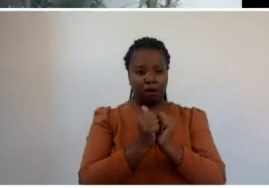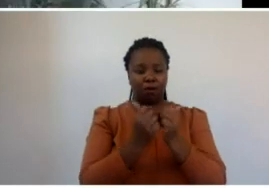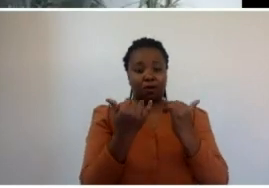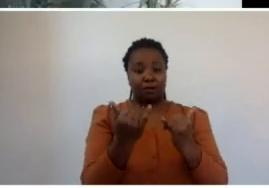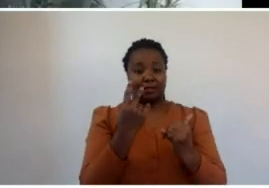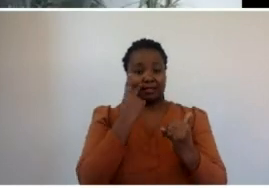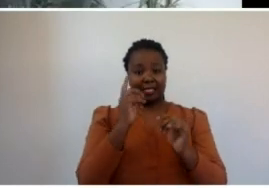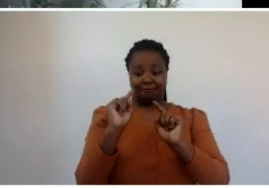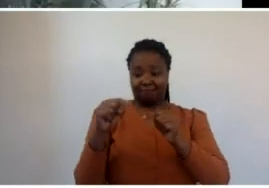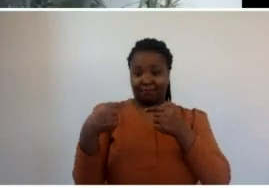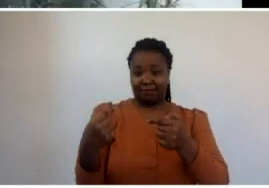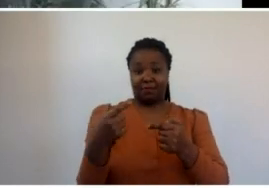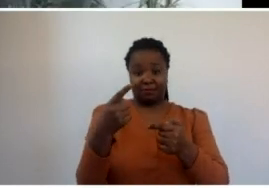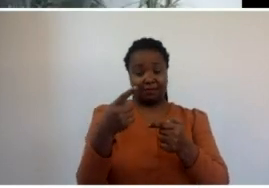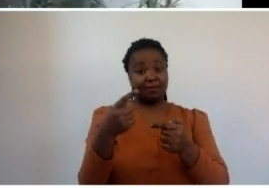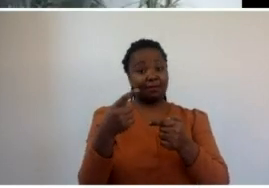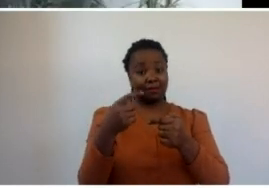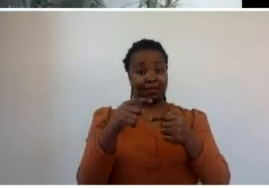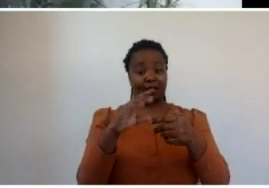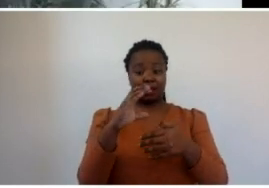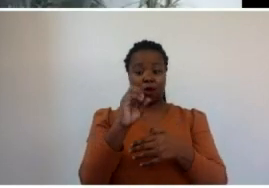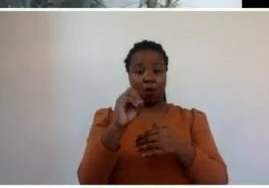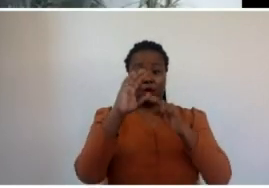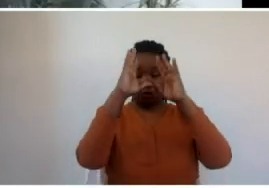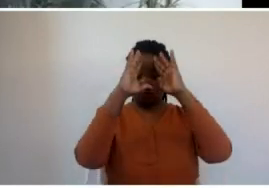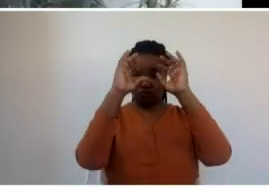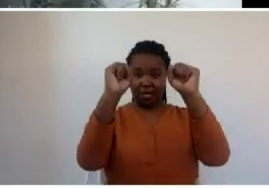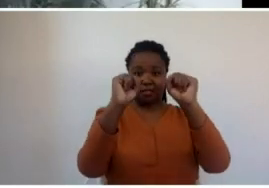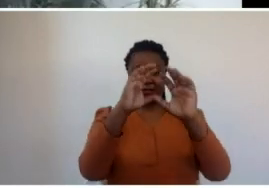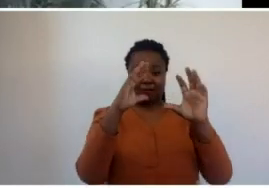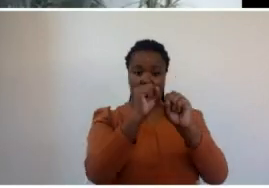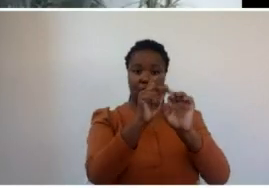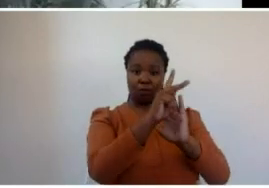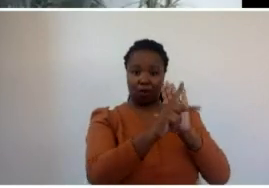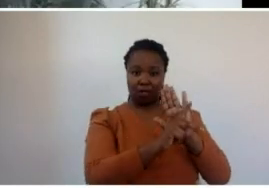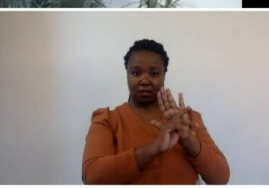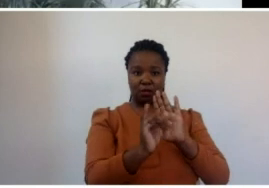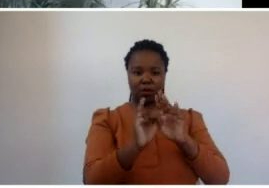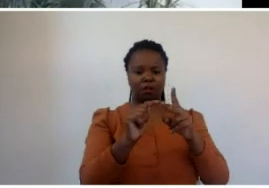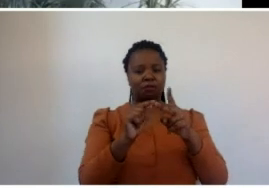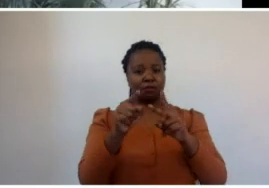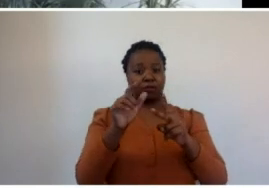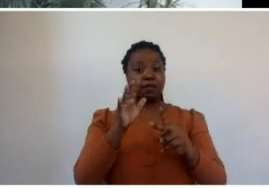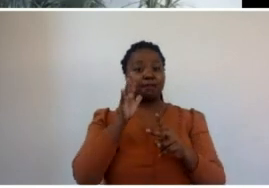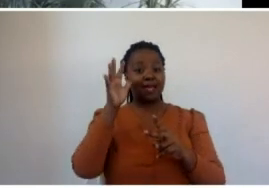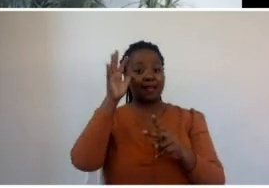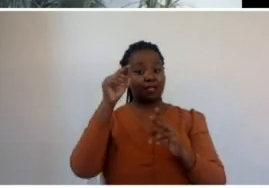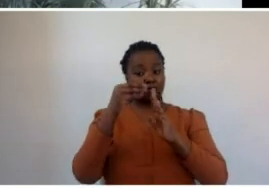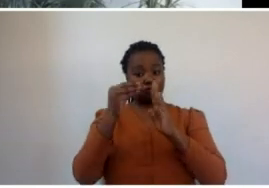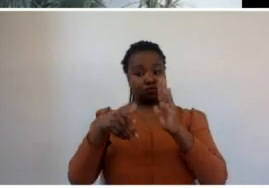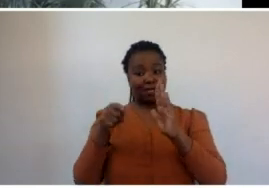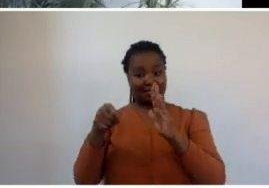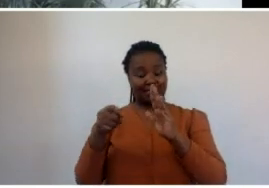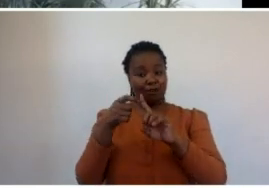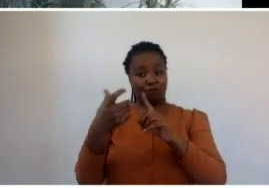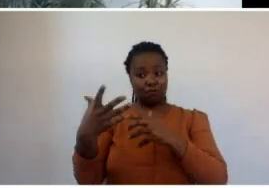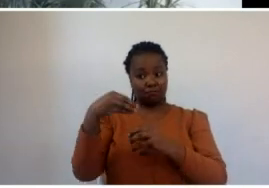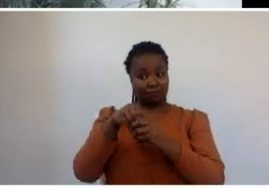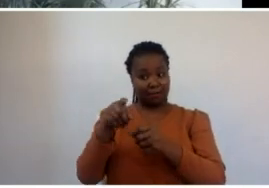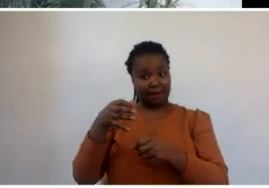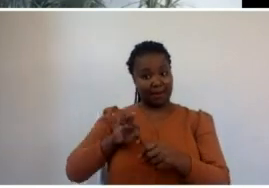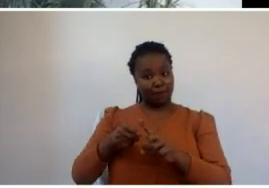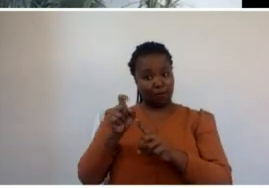the Center for Inclusive Policy, and also as a parent of a student who would benefit from those efforts, what kind